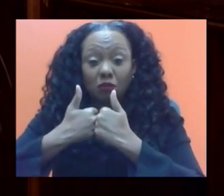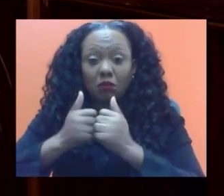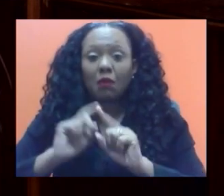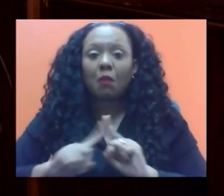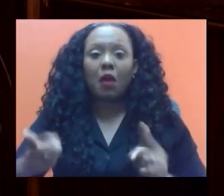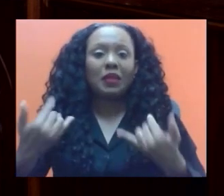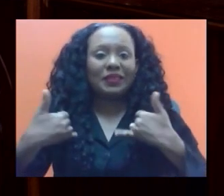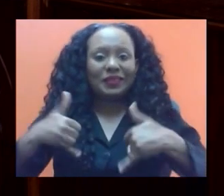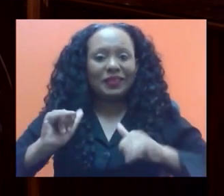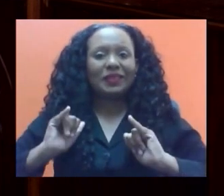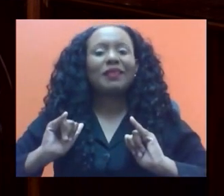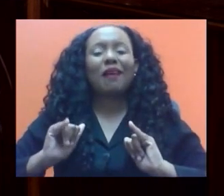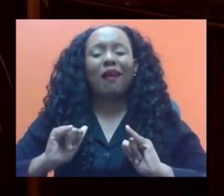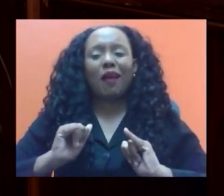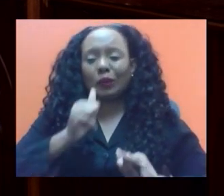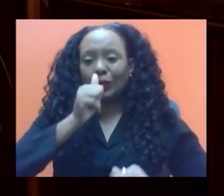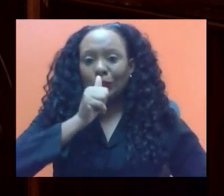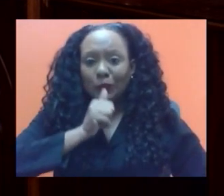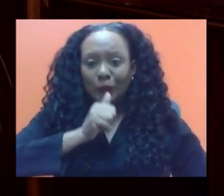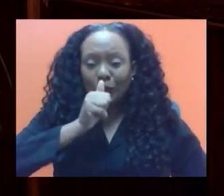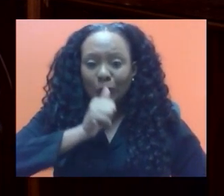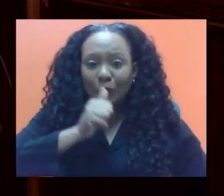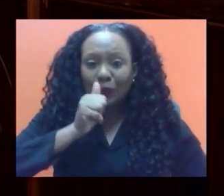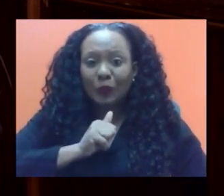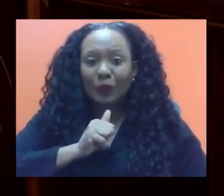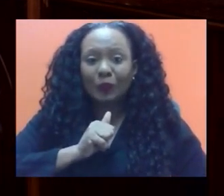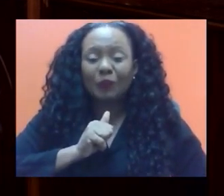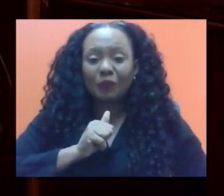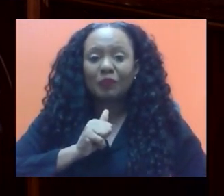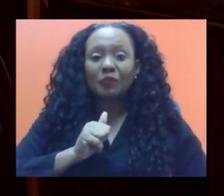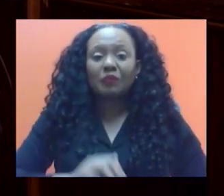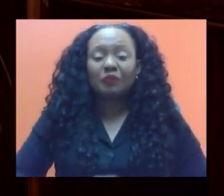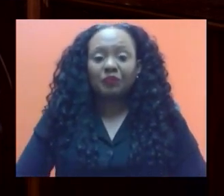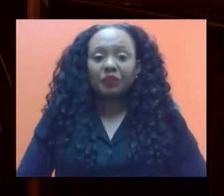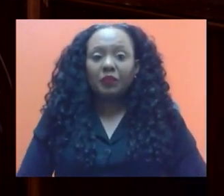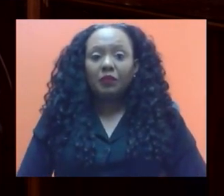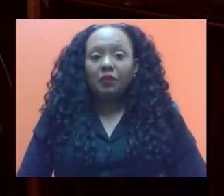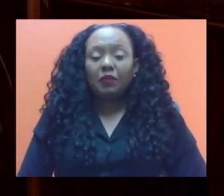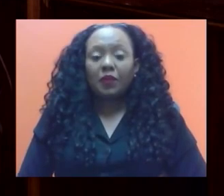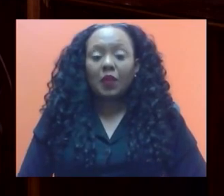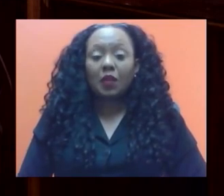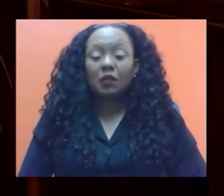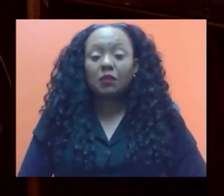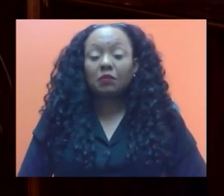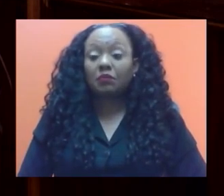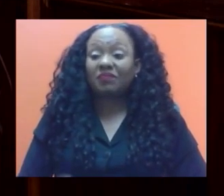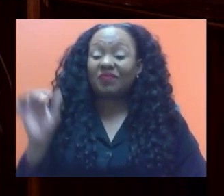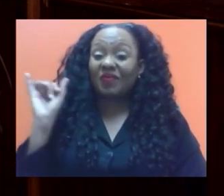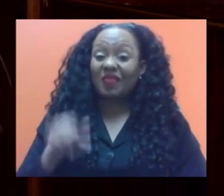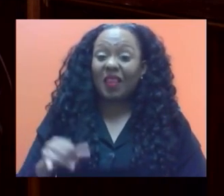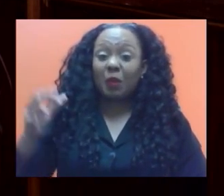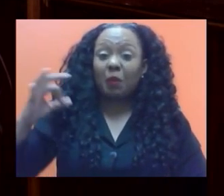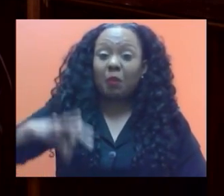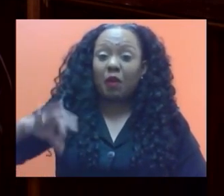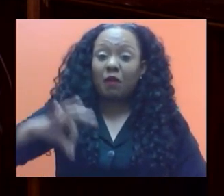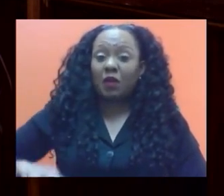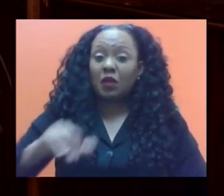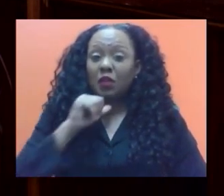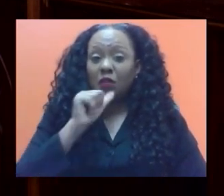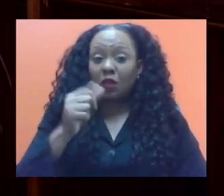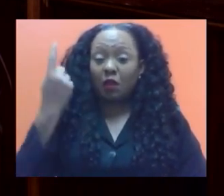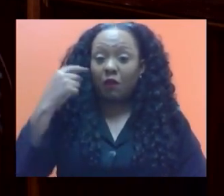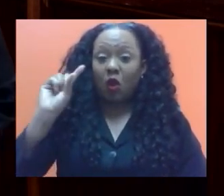signal attribute to be enjoyed not by the government of Barbados, but by the people and nation